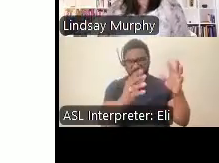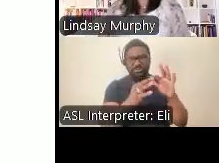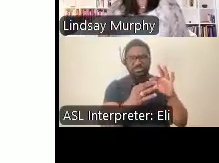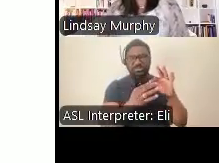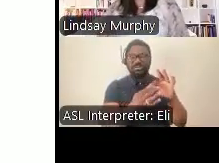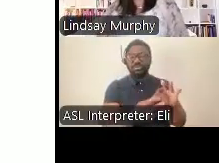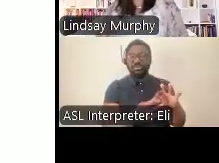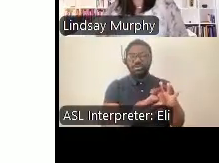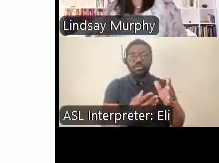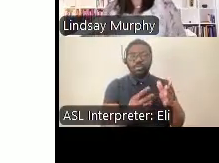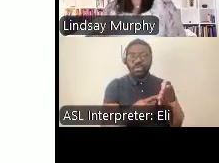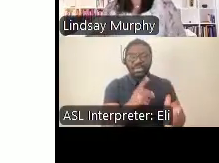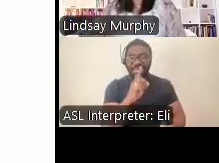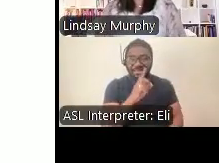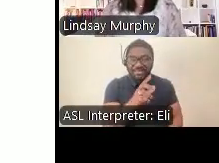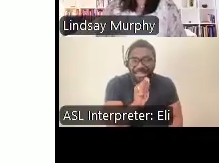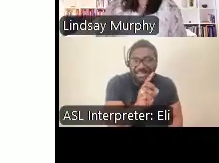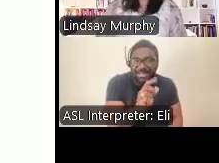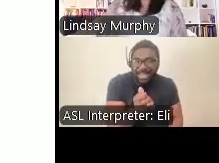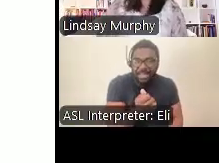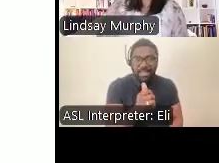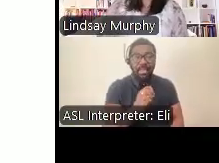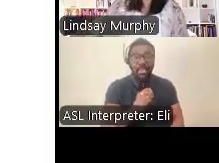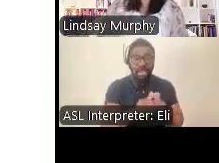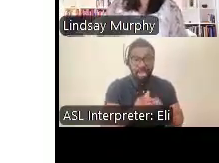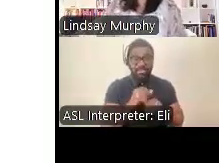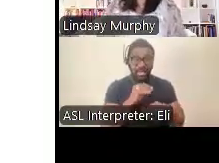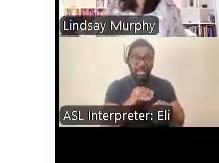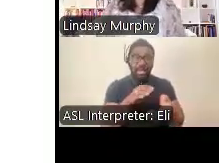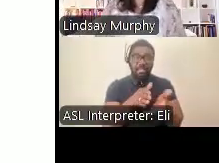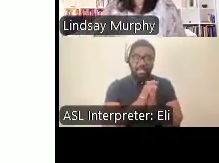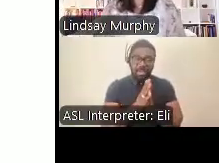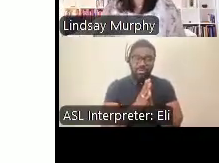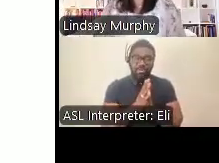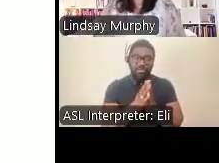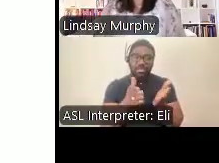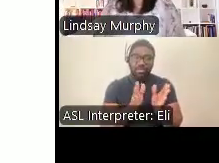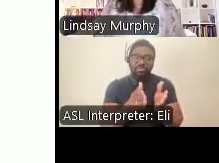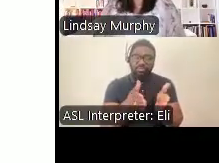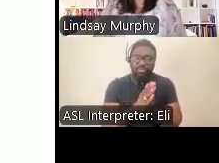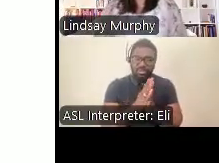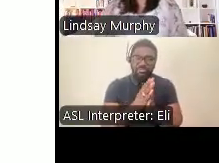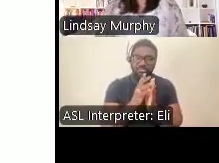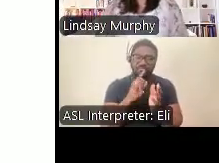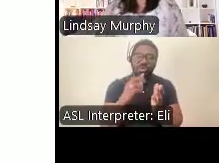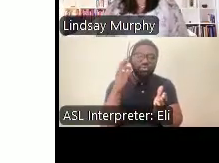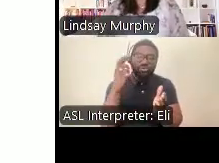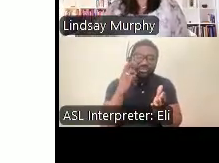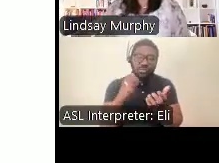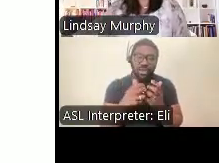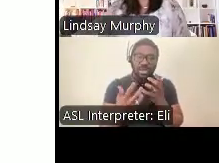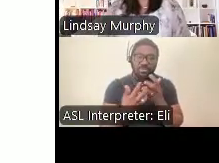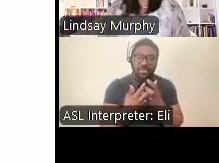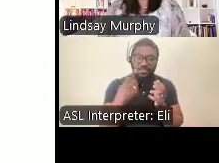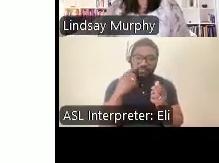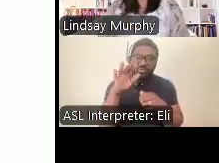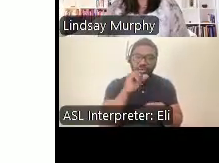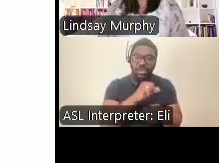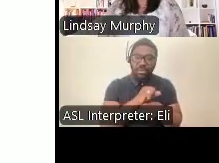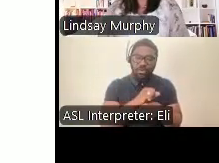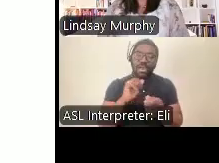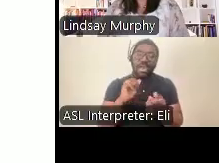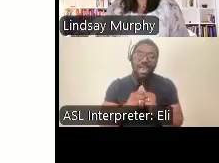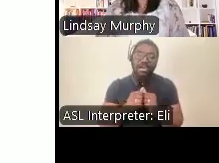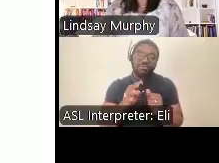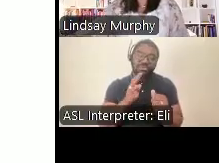Americans with Disabilities Act. How does that allow individuals to request reasonable accommodations with their employer, and how to kind of speak that employer